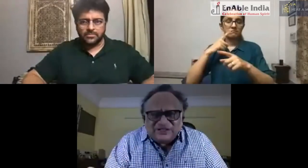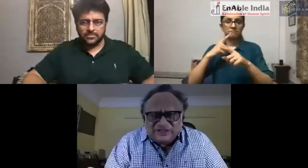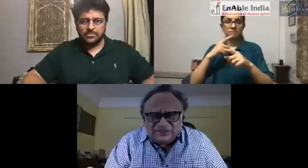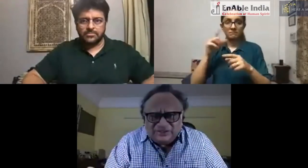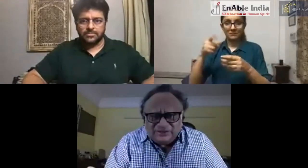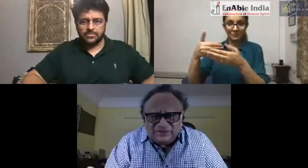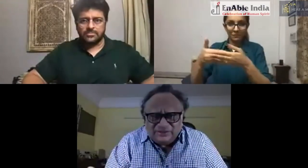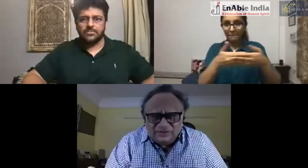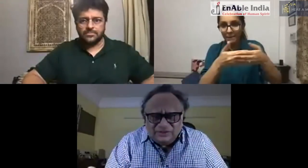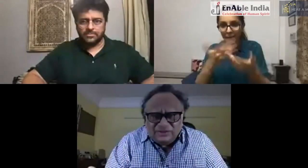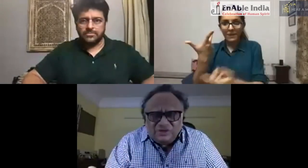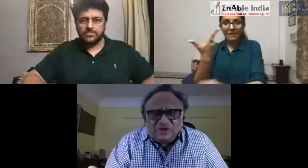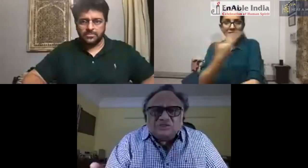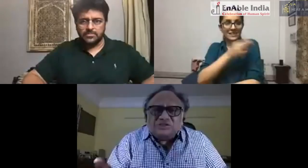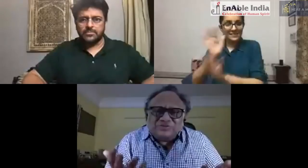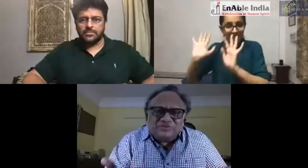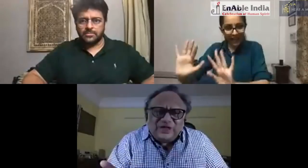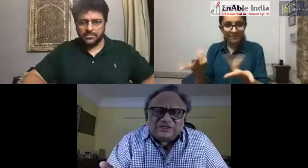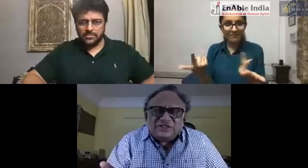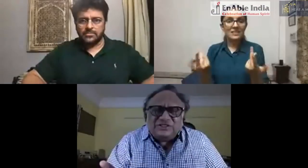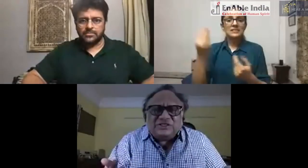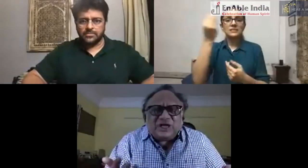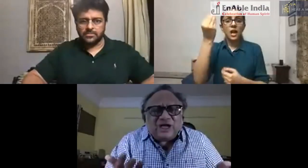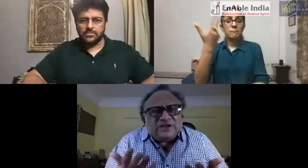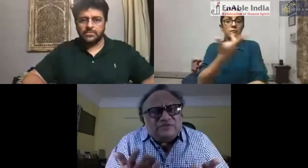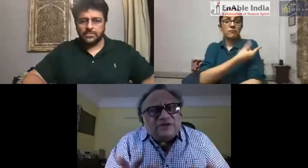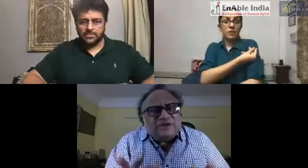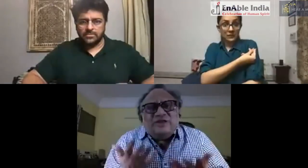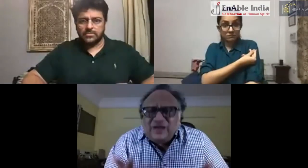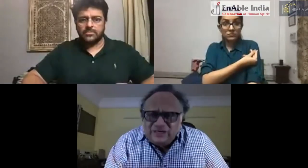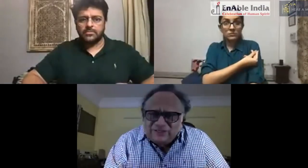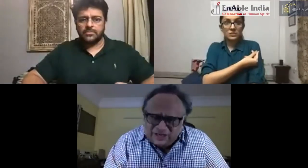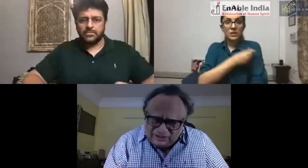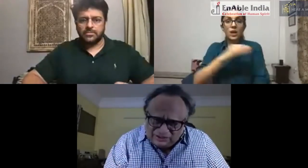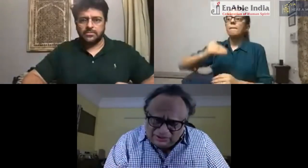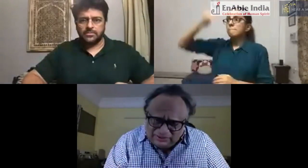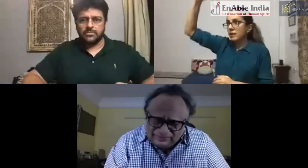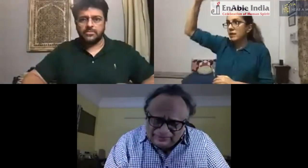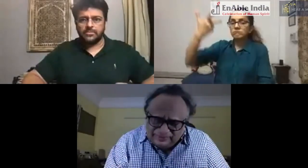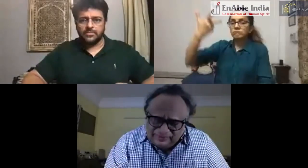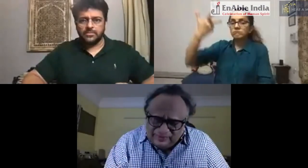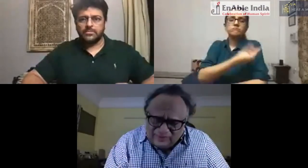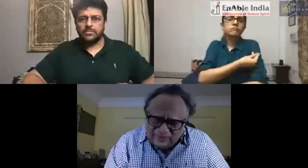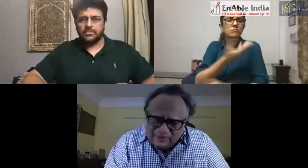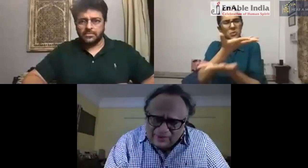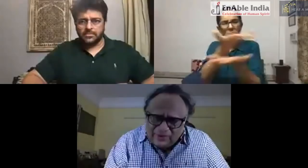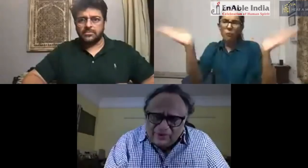many vaccines. Some vaccines are given in adults also.